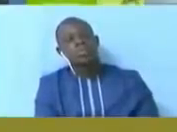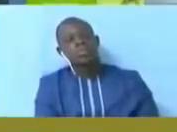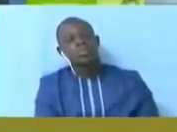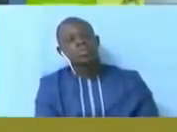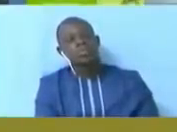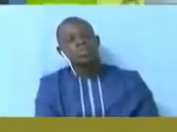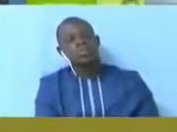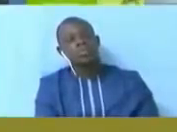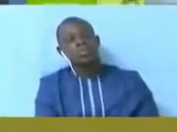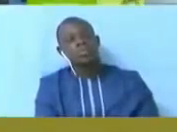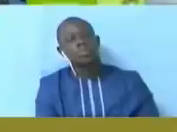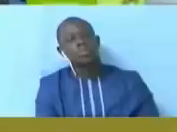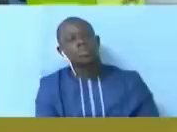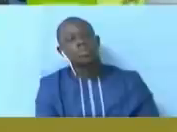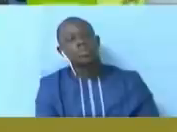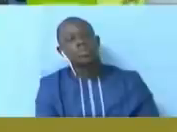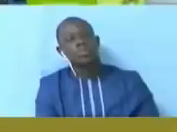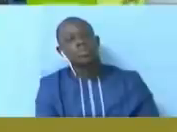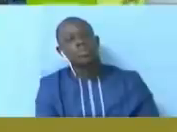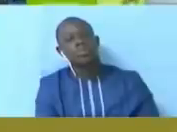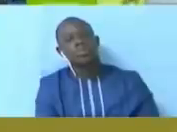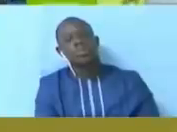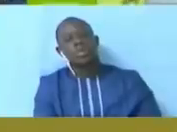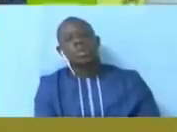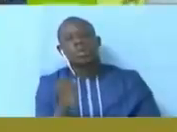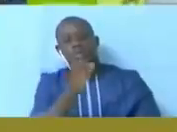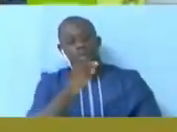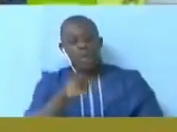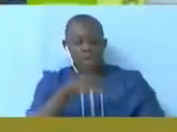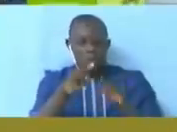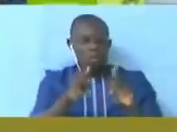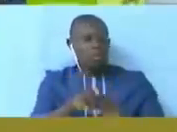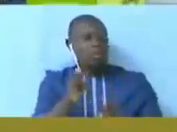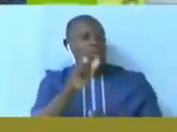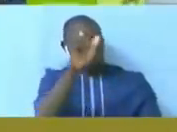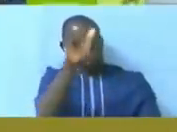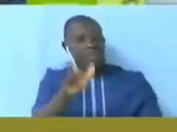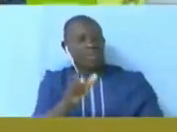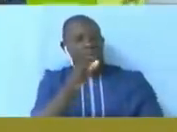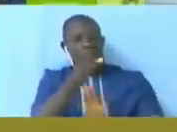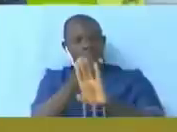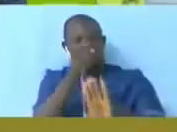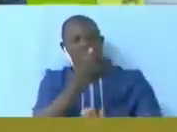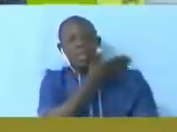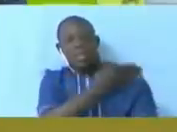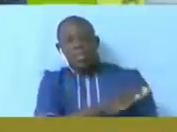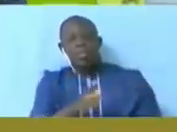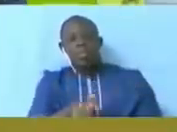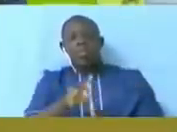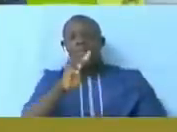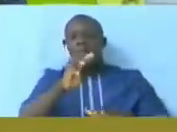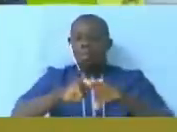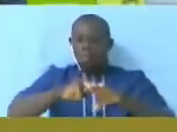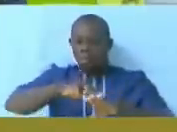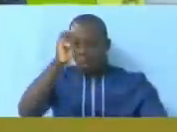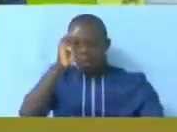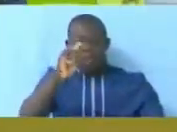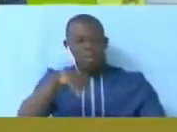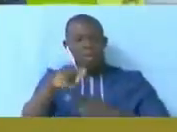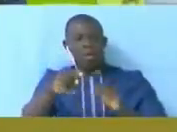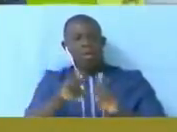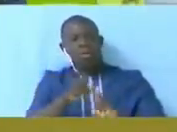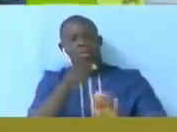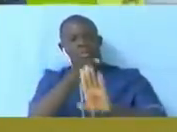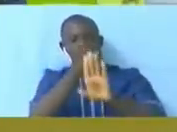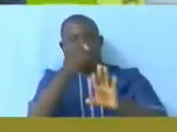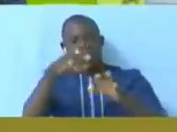karola. So because of the withdrawal of the defense, most of the defense team, the case stalled in court. Kato tumo menu